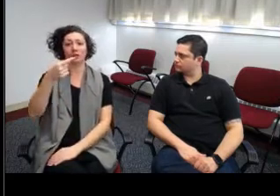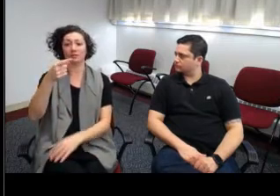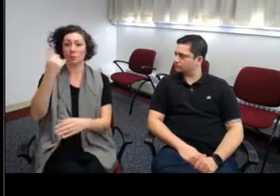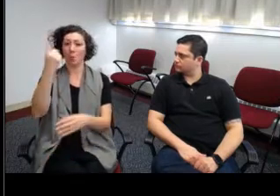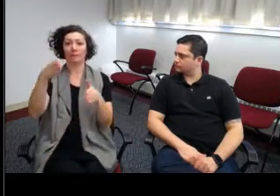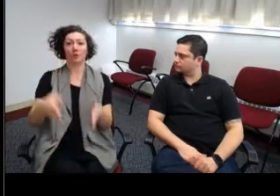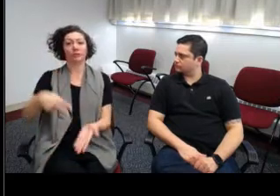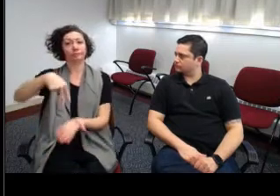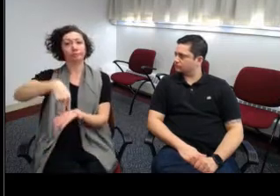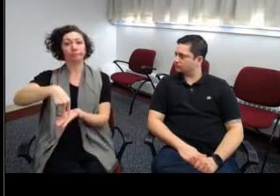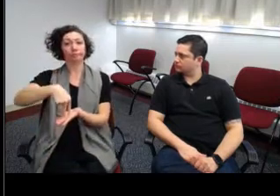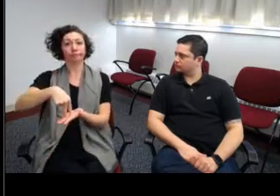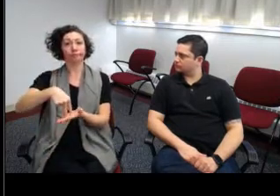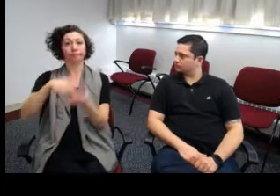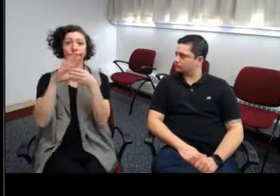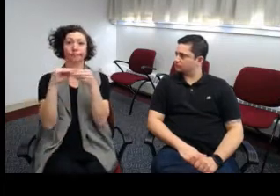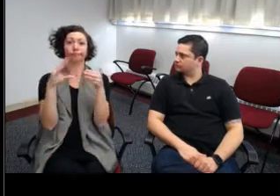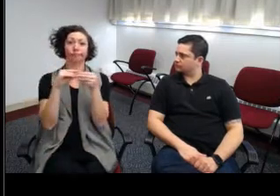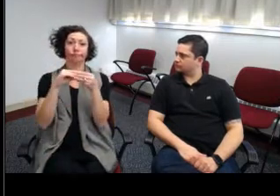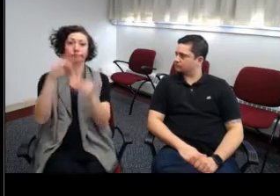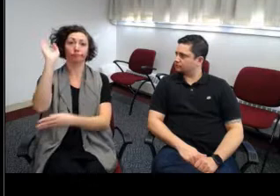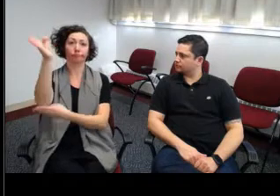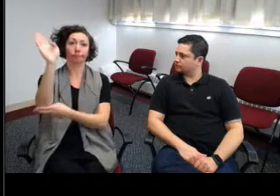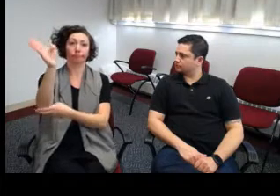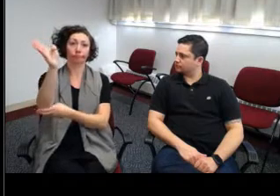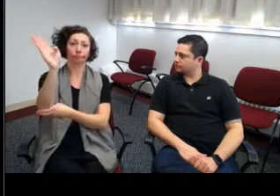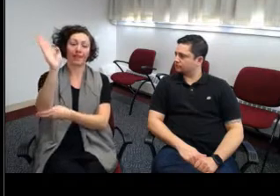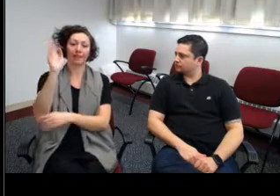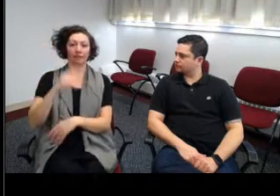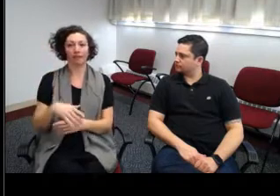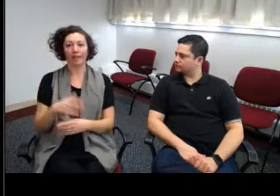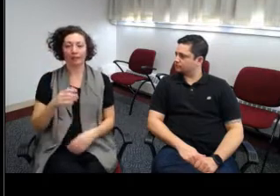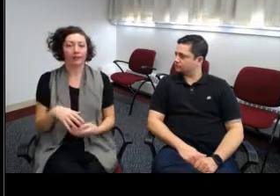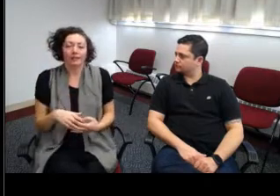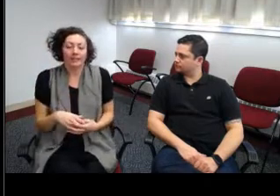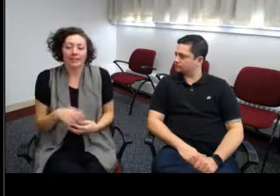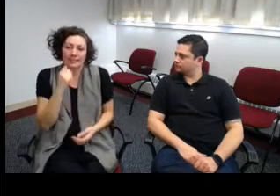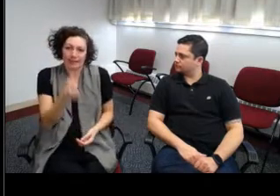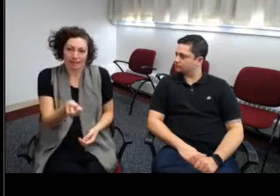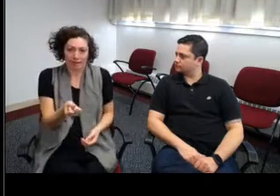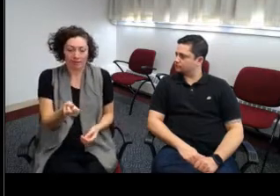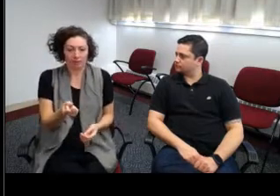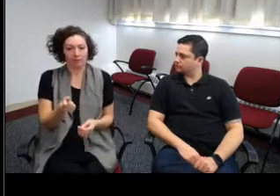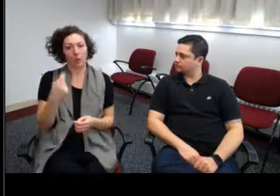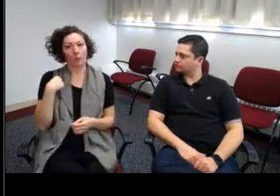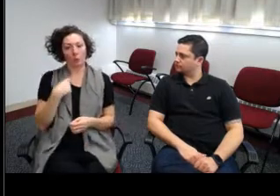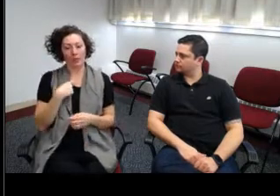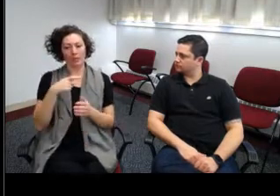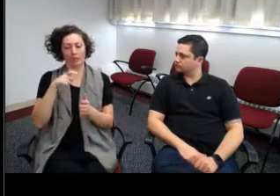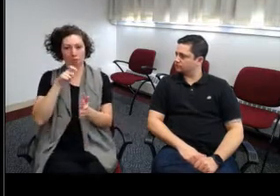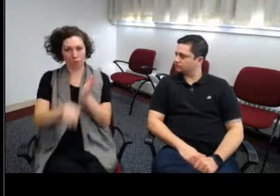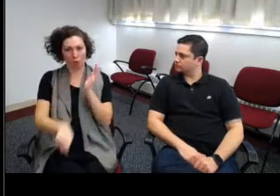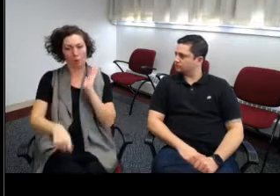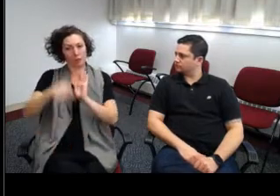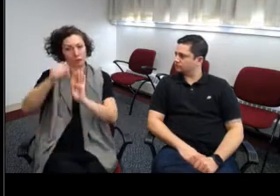set that we have, our soap opera. And it's not just one person talking about their story, as you can